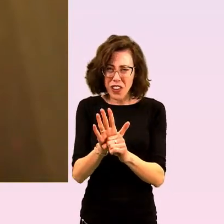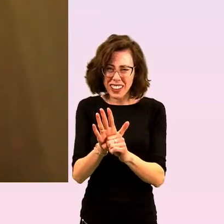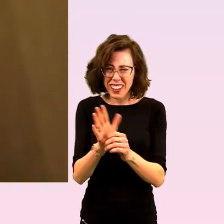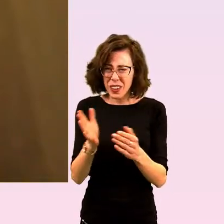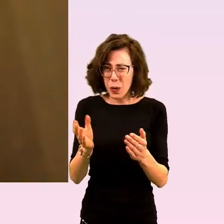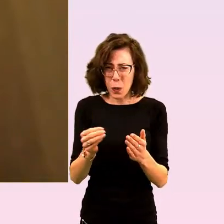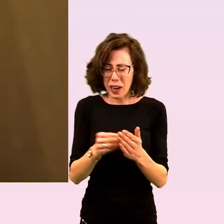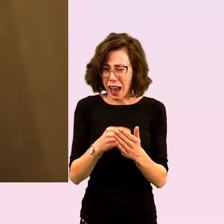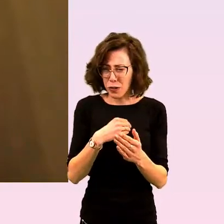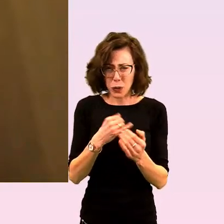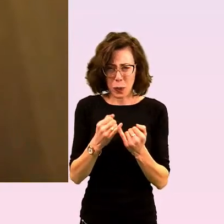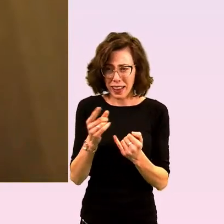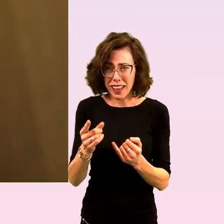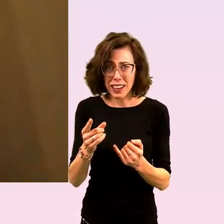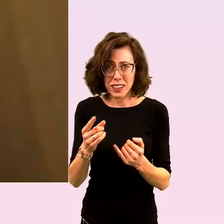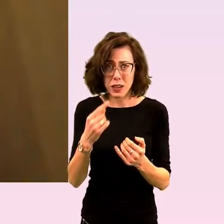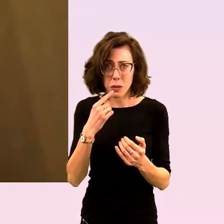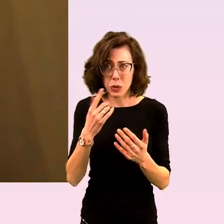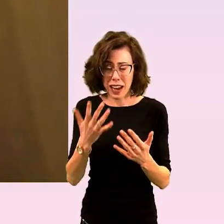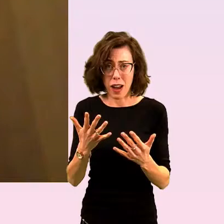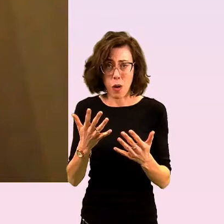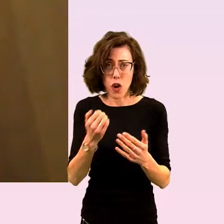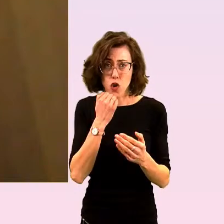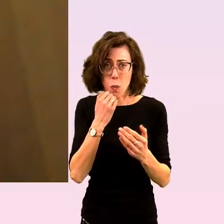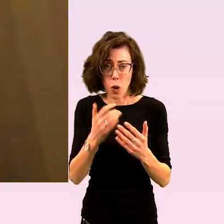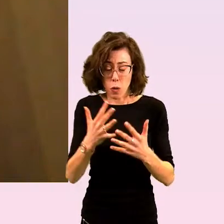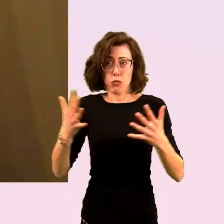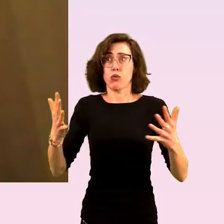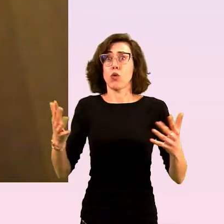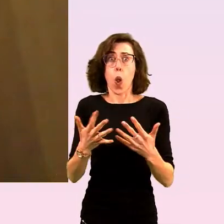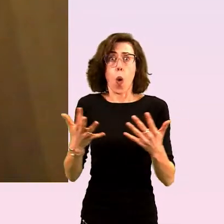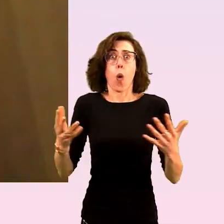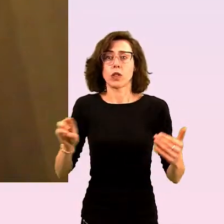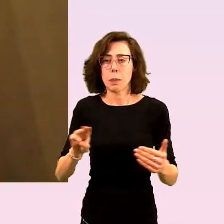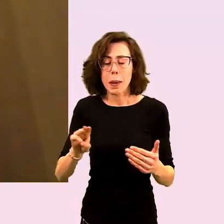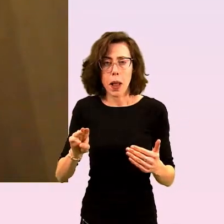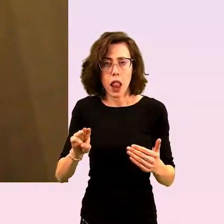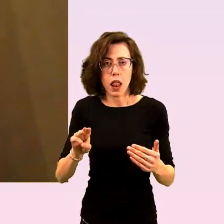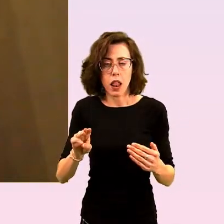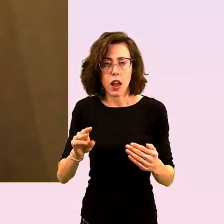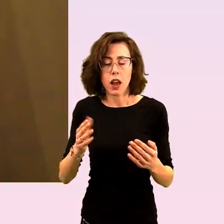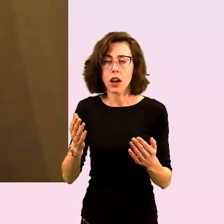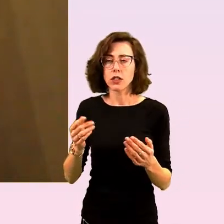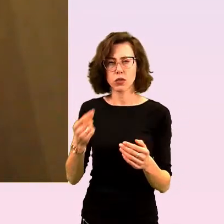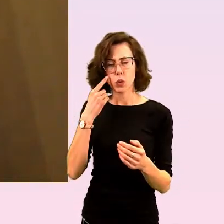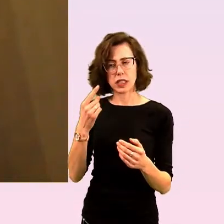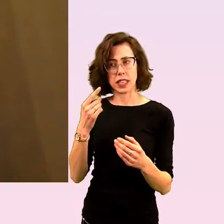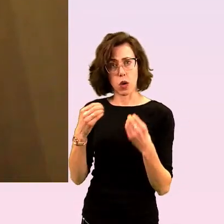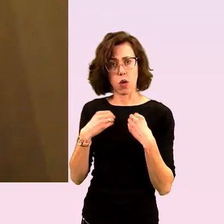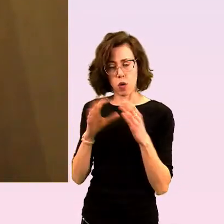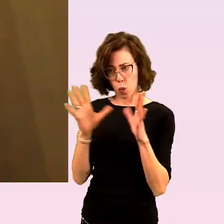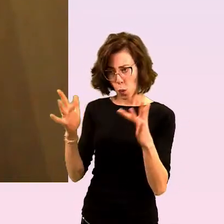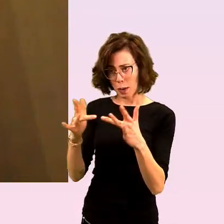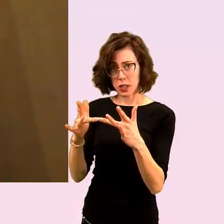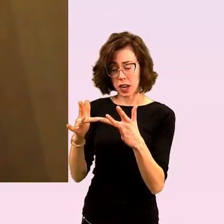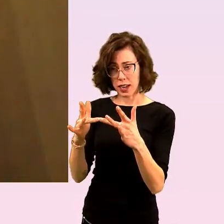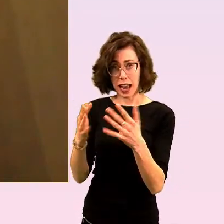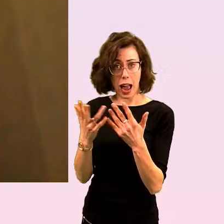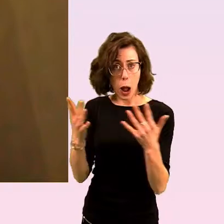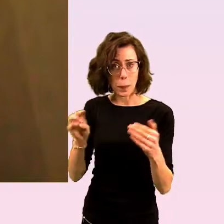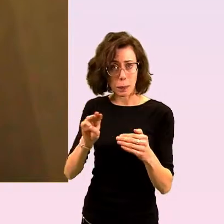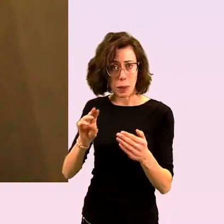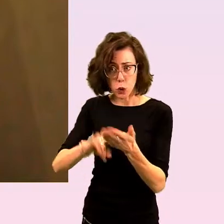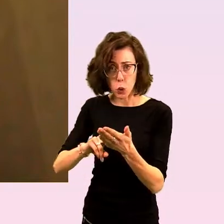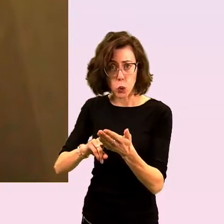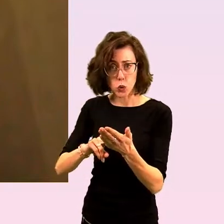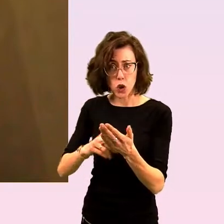volumes that had to be done. So if we look at our website and the hits that we were getting, the